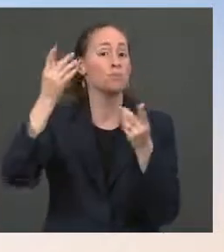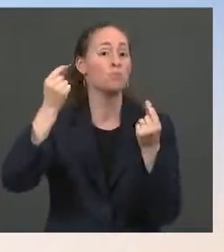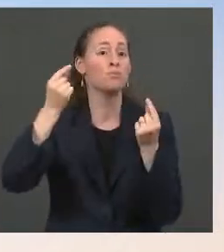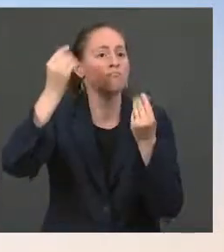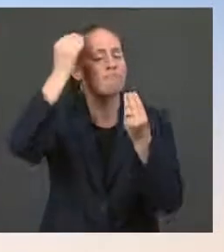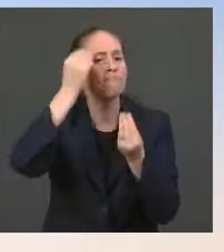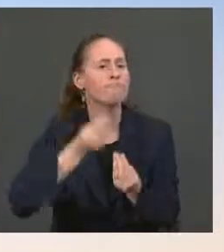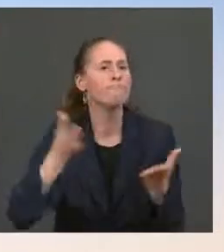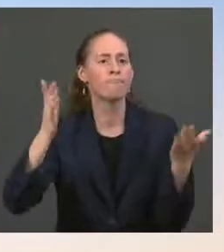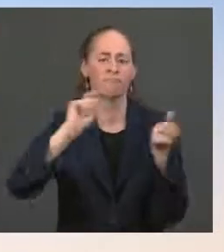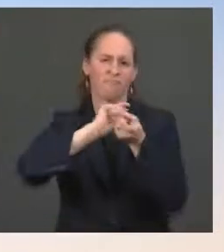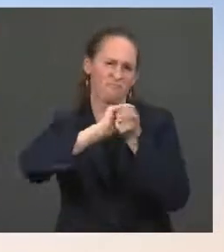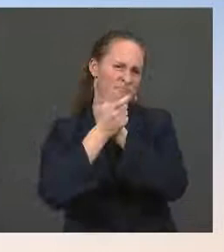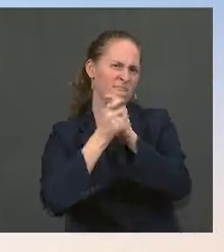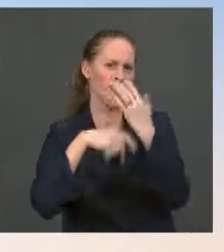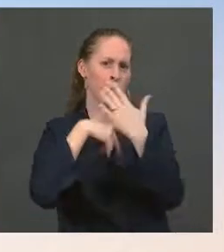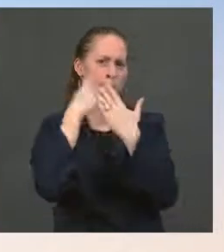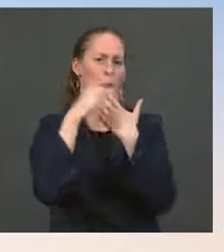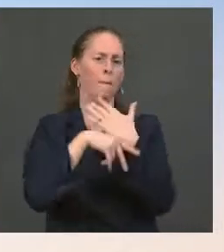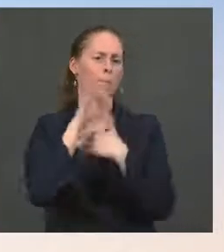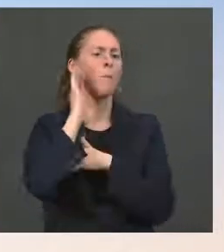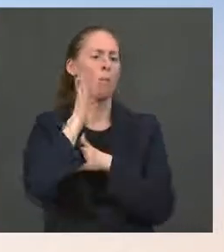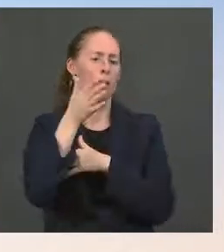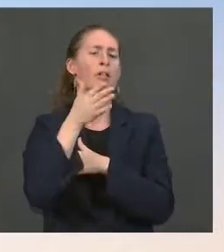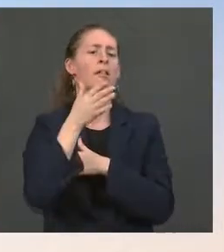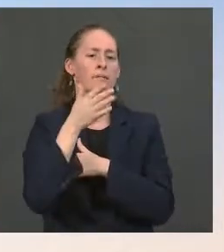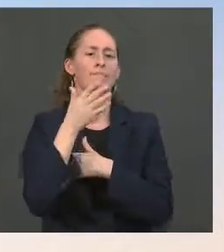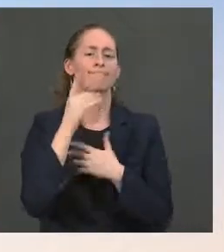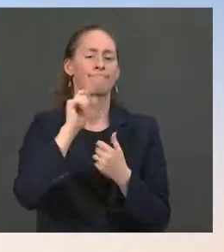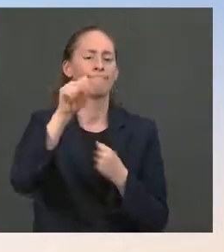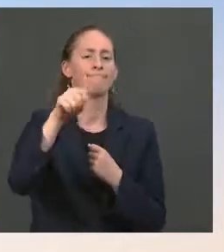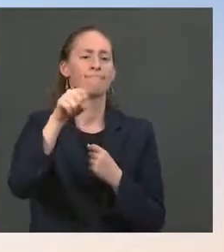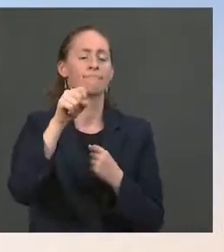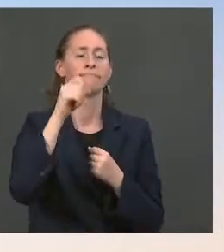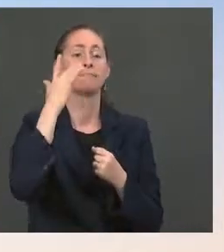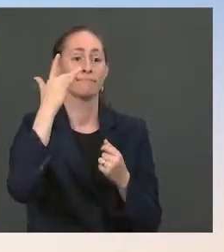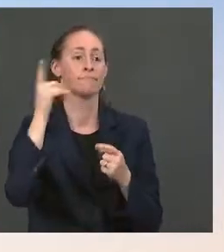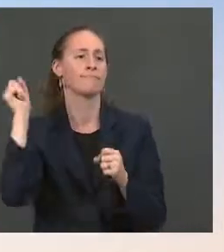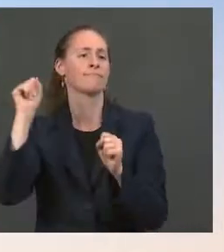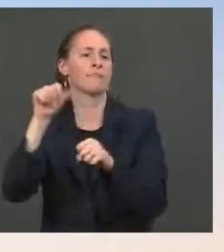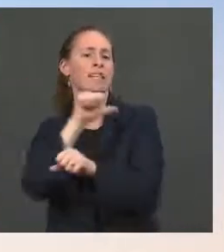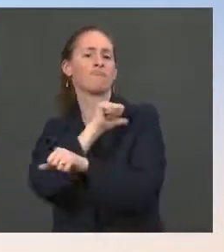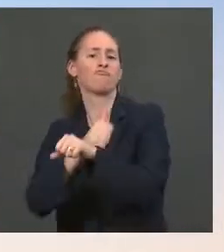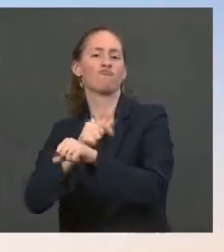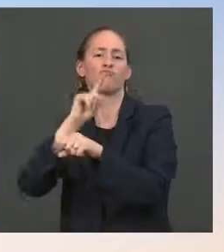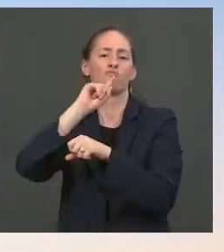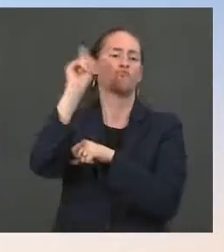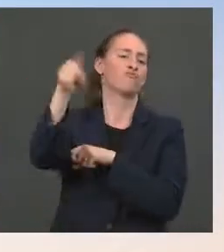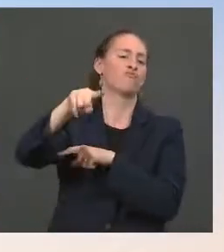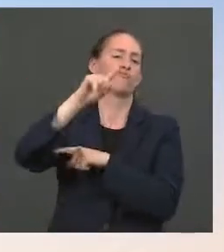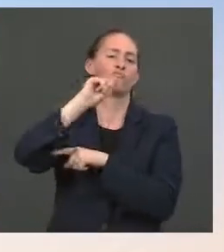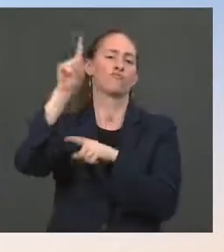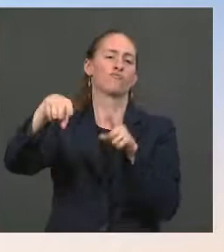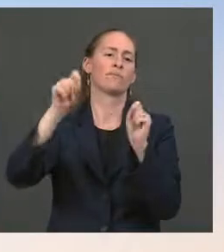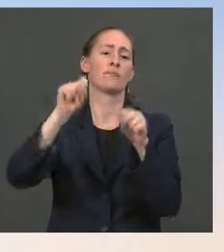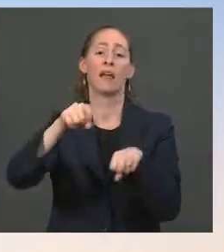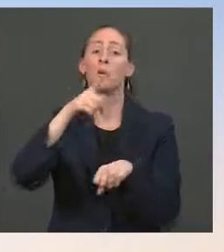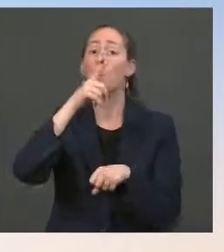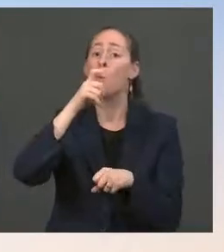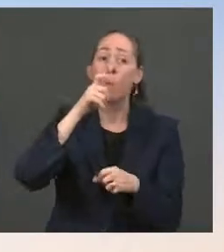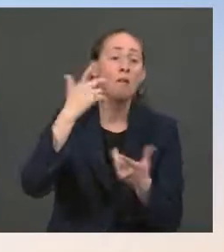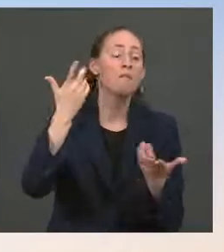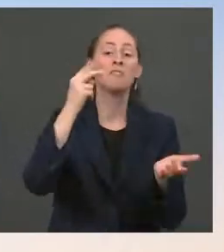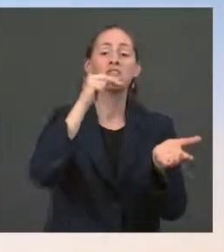through a series of executive actions will restore the promise of the program to teachers, service members, nurses, firefighters, and others serving their communities and